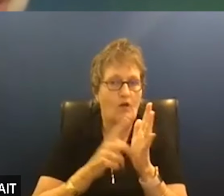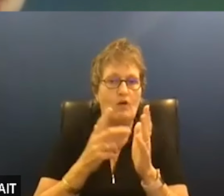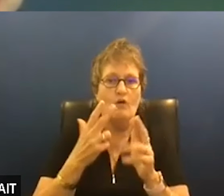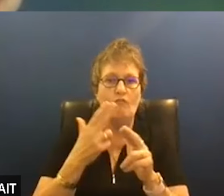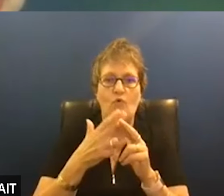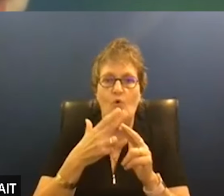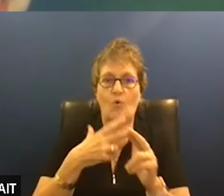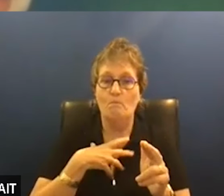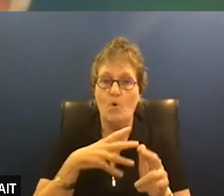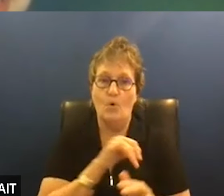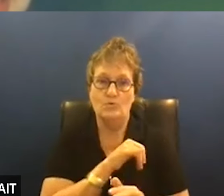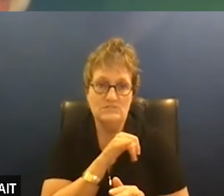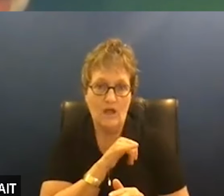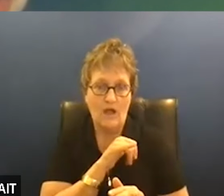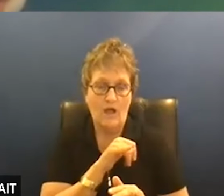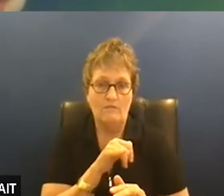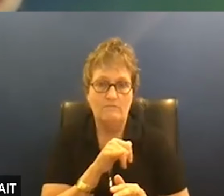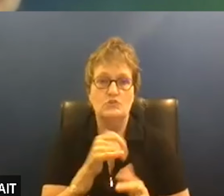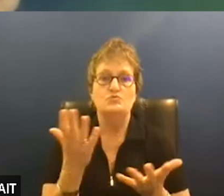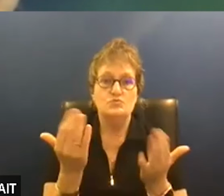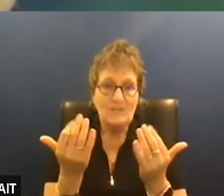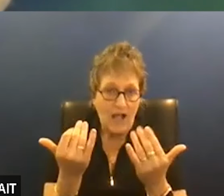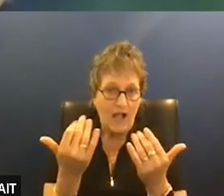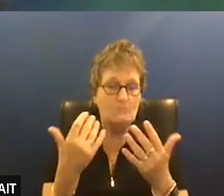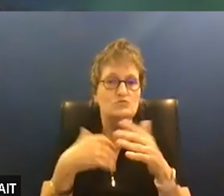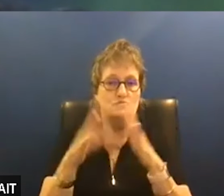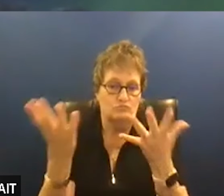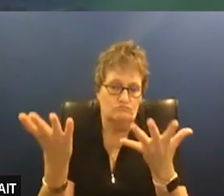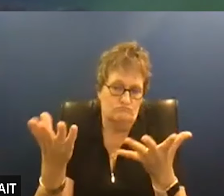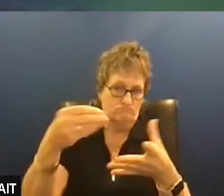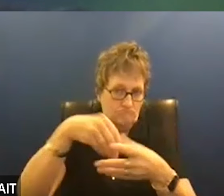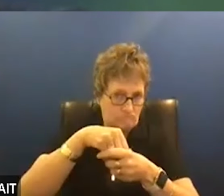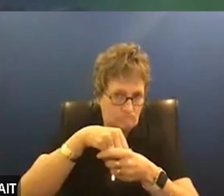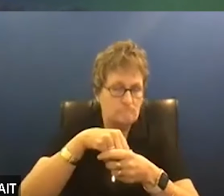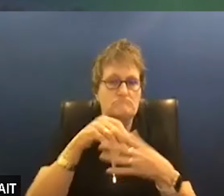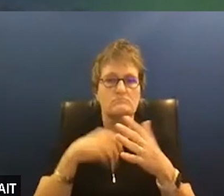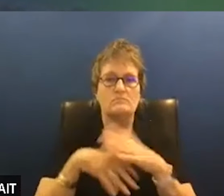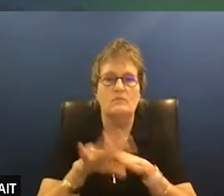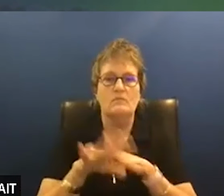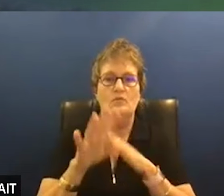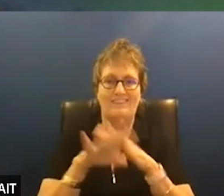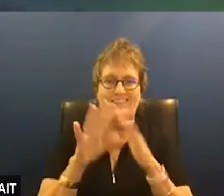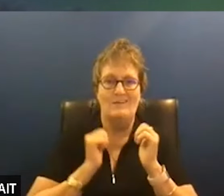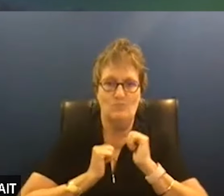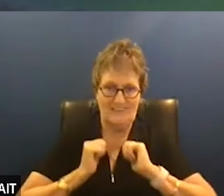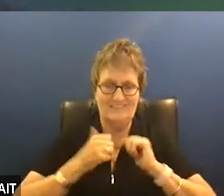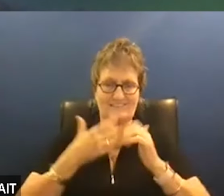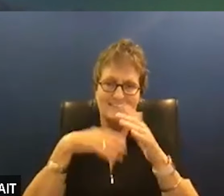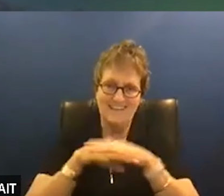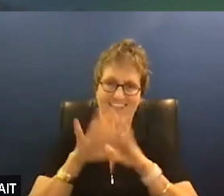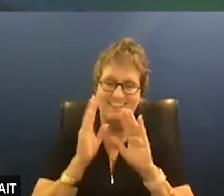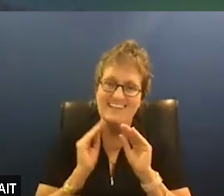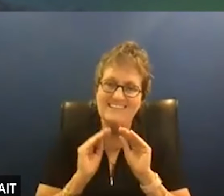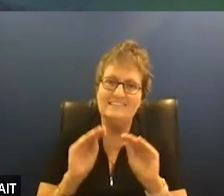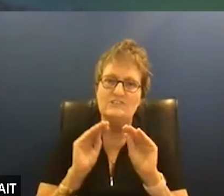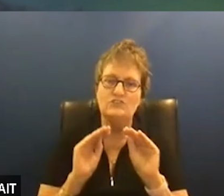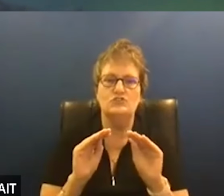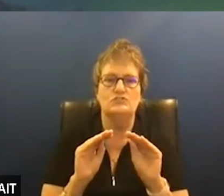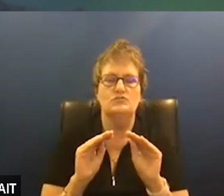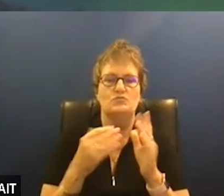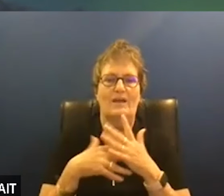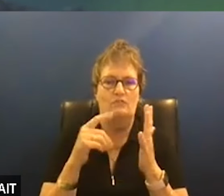have more staff to consider it to integrate into their practice and the teaching. So that could lead